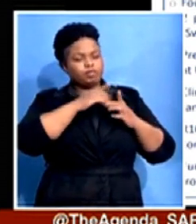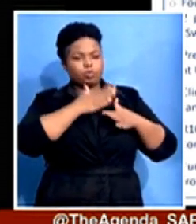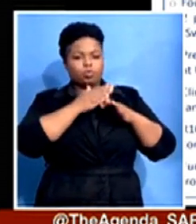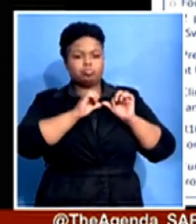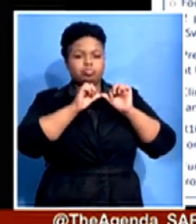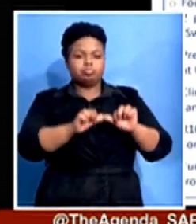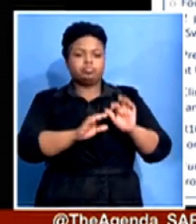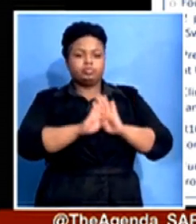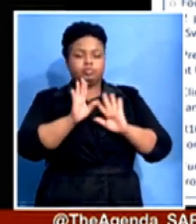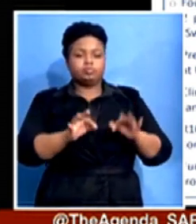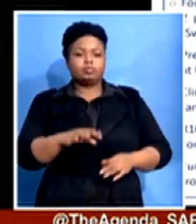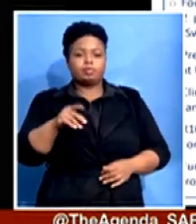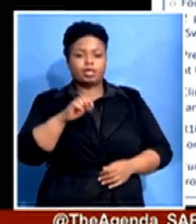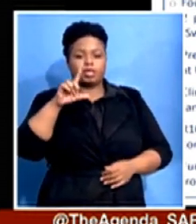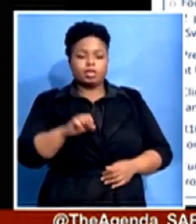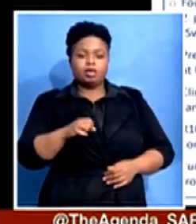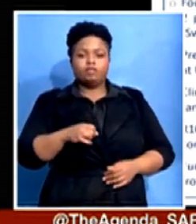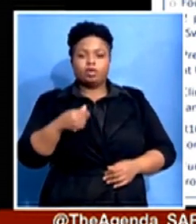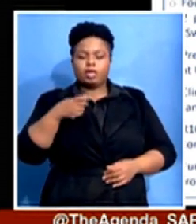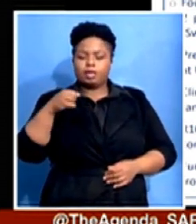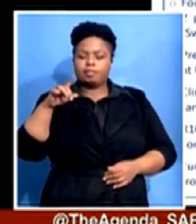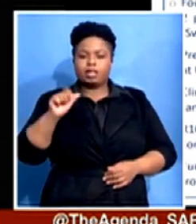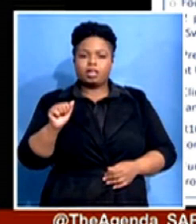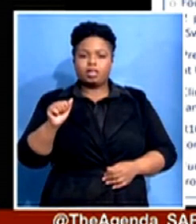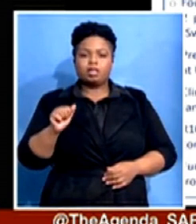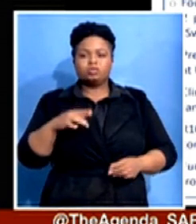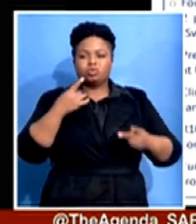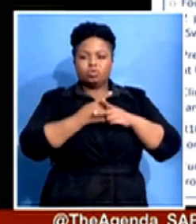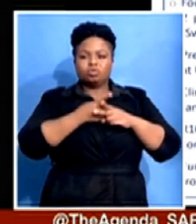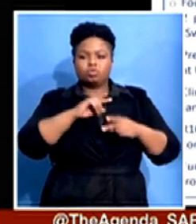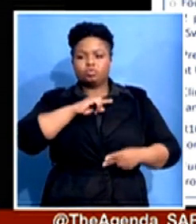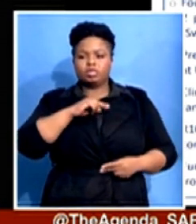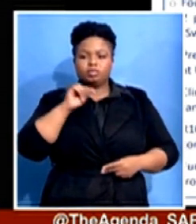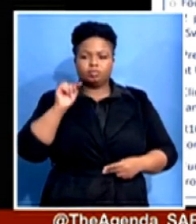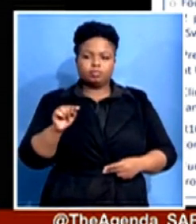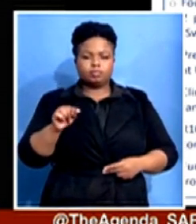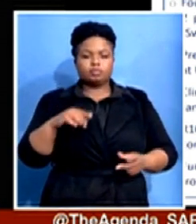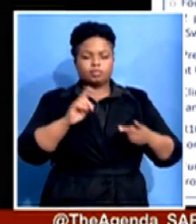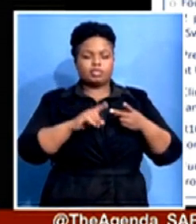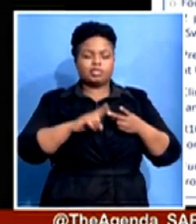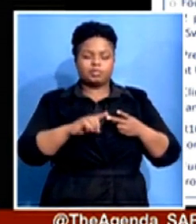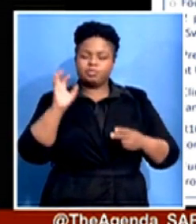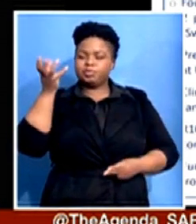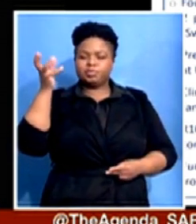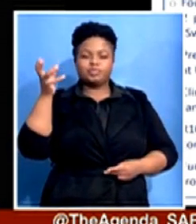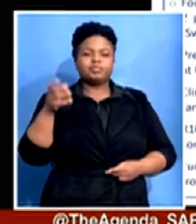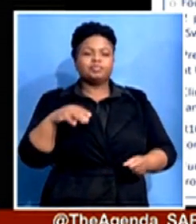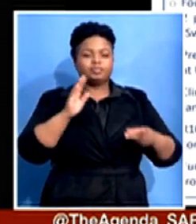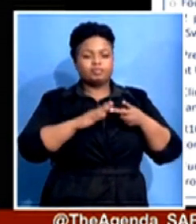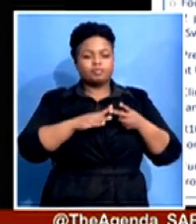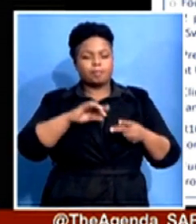also demonstrated anti-SARS-CoV without toxicity from Free State, and 4 monoclonal herbal